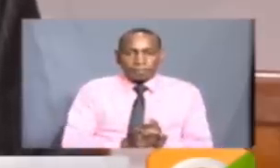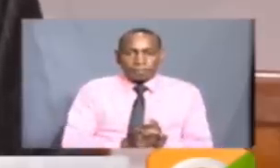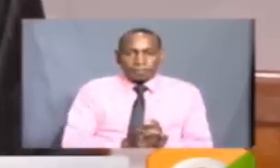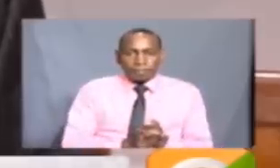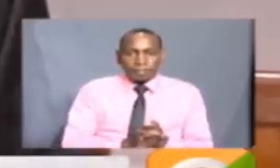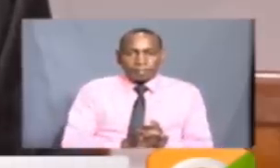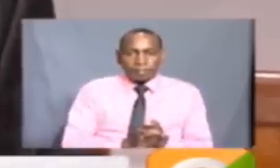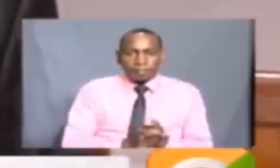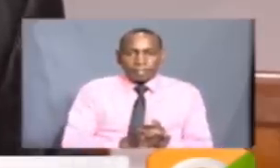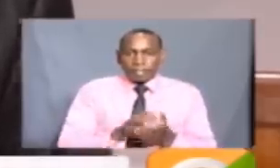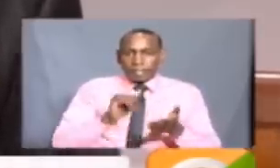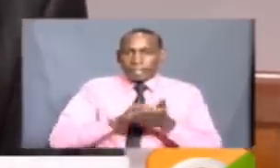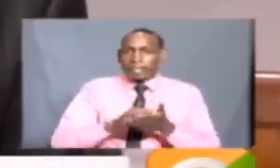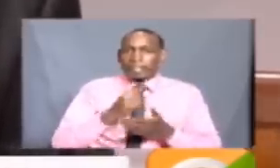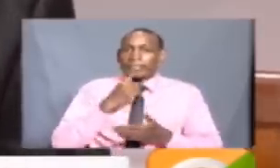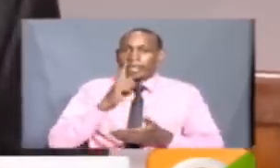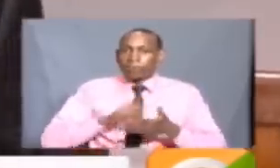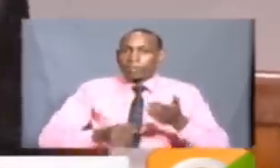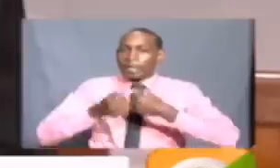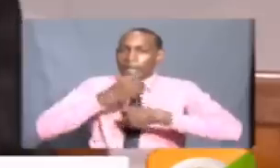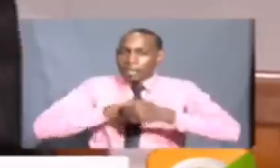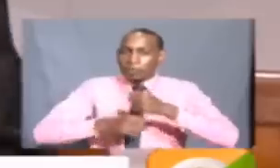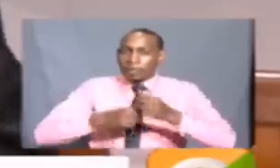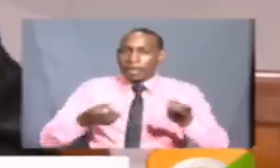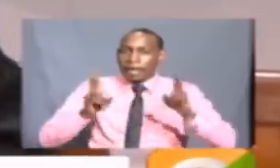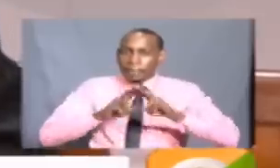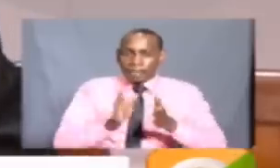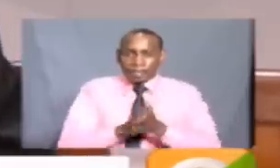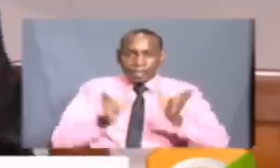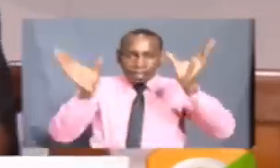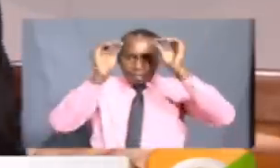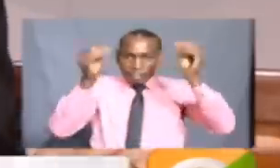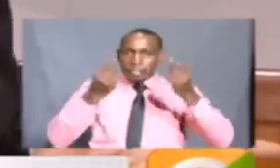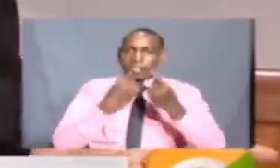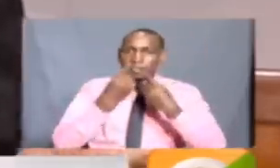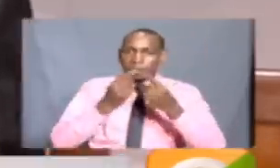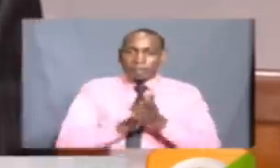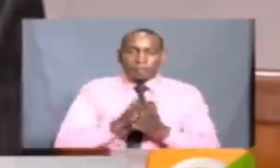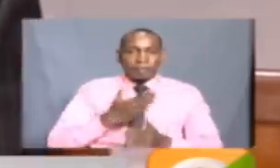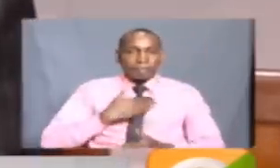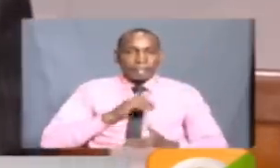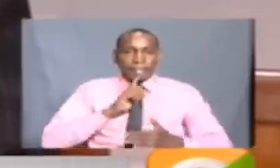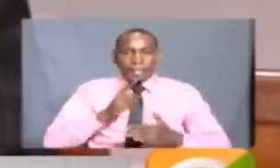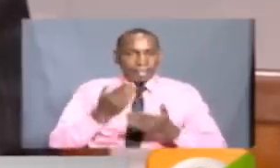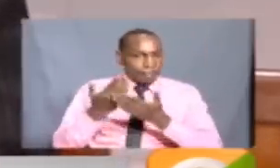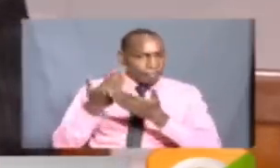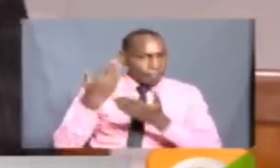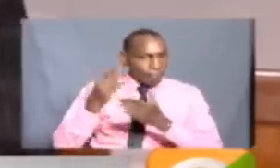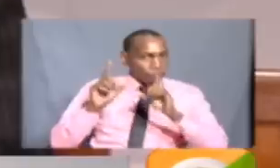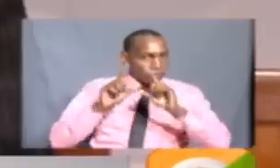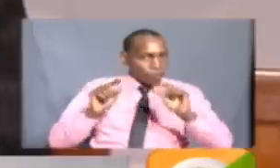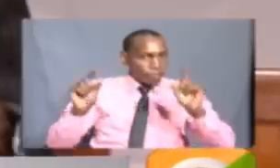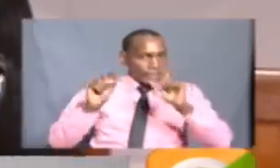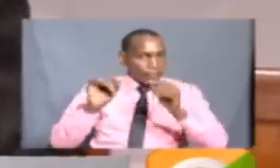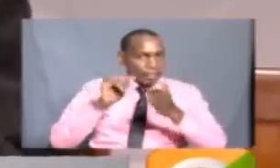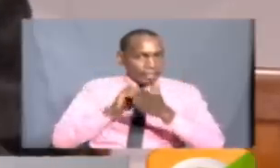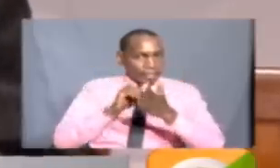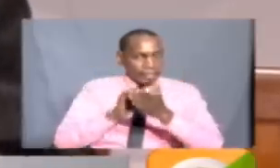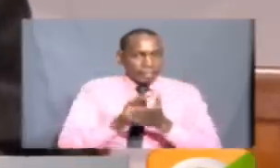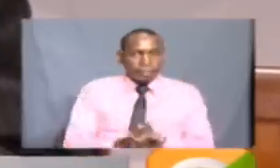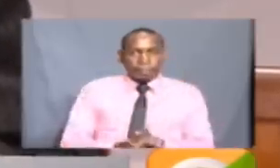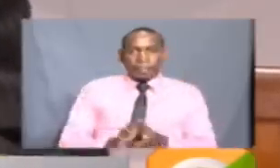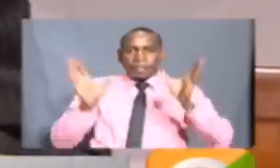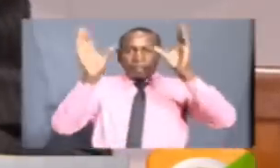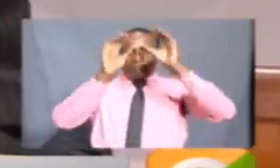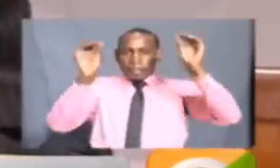And he says something is happening about it. And the president is talking about it. I've just said a few moments ago that my